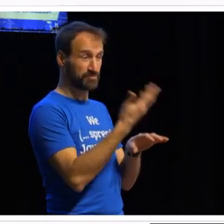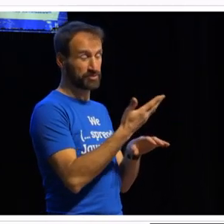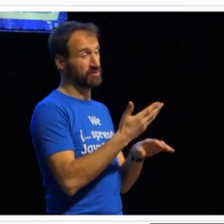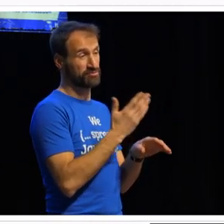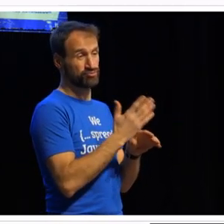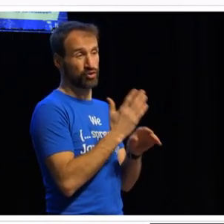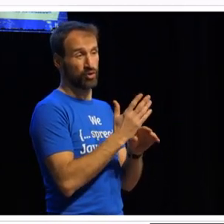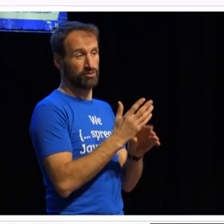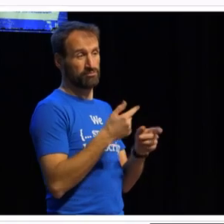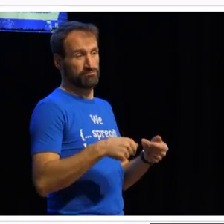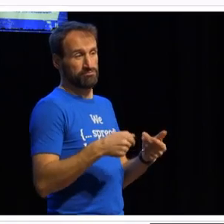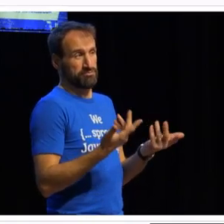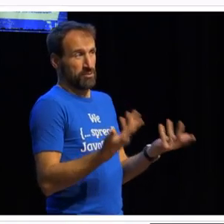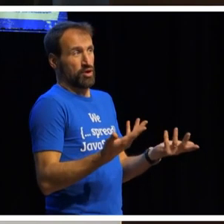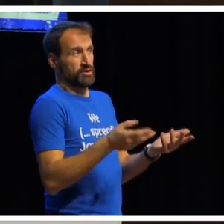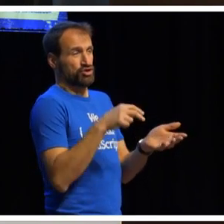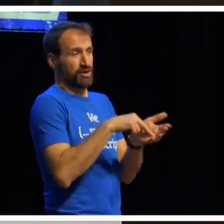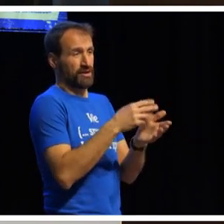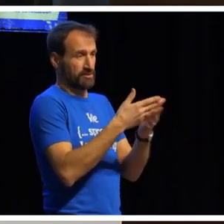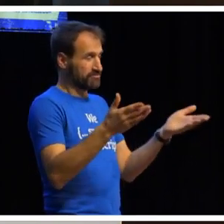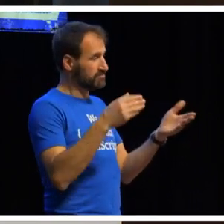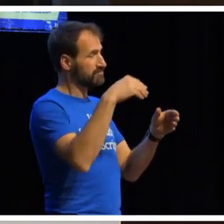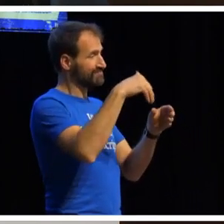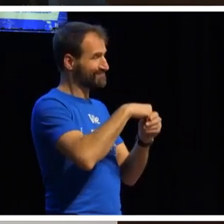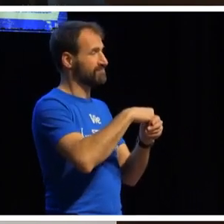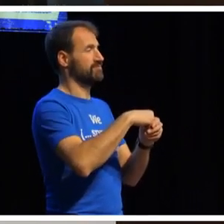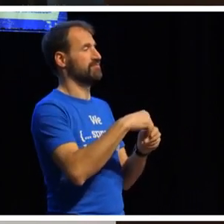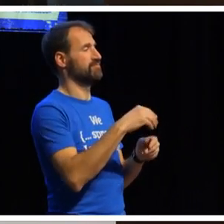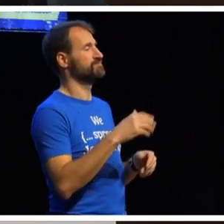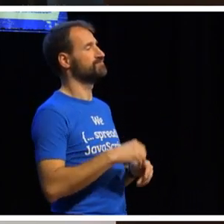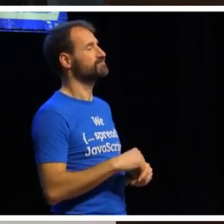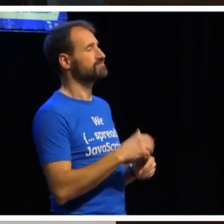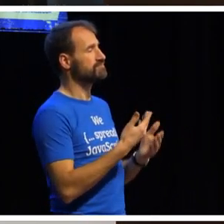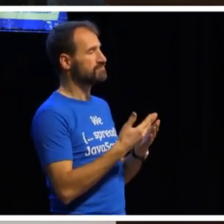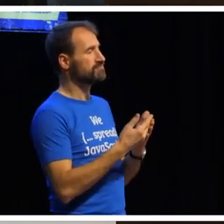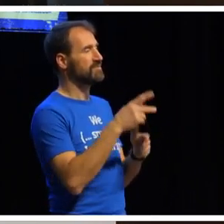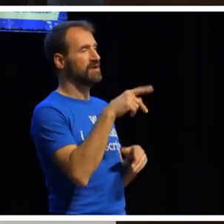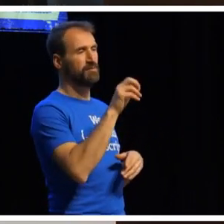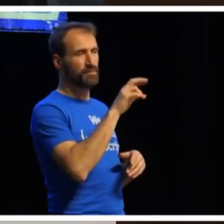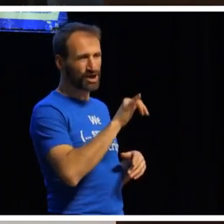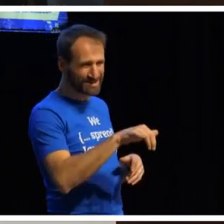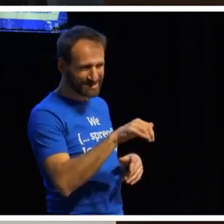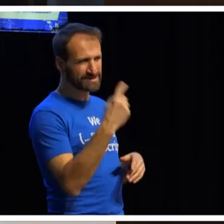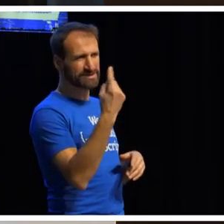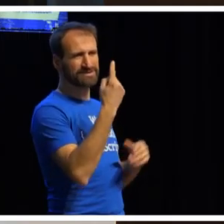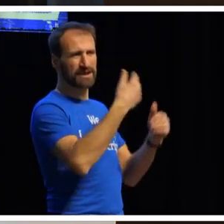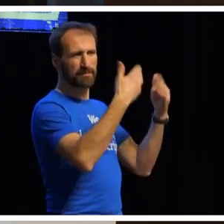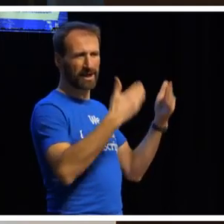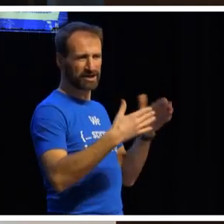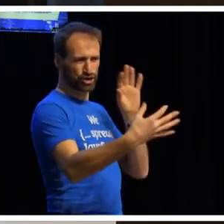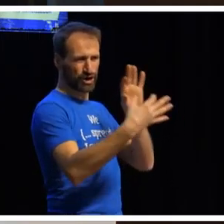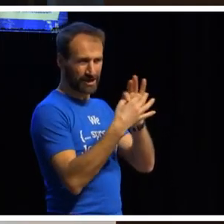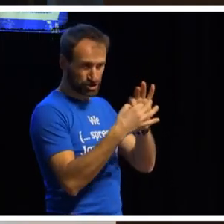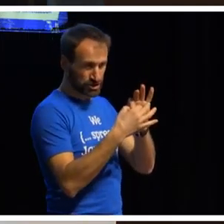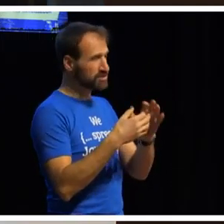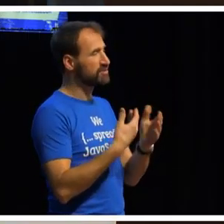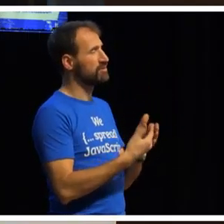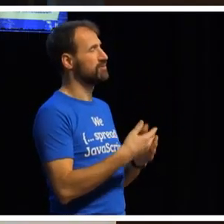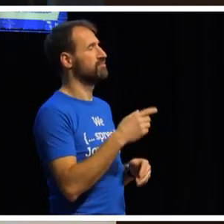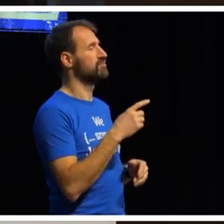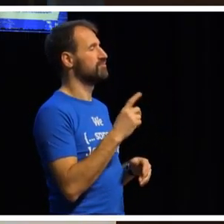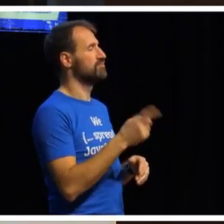added to PuckJS soon. There's also something called HTTP proxy that lets it connect and request web